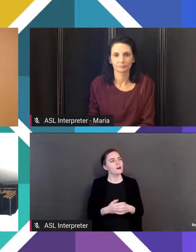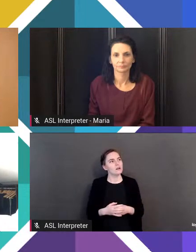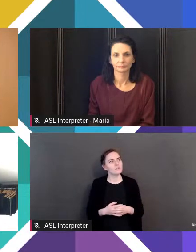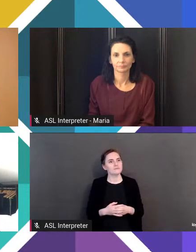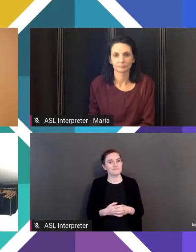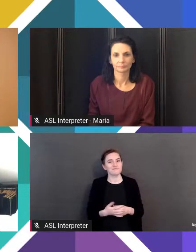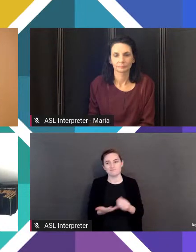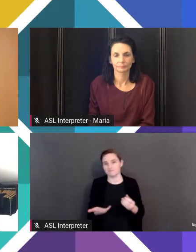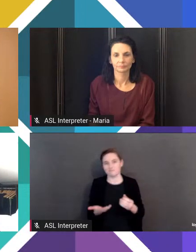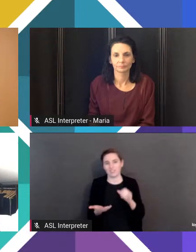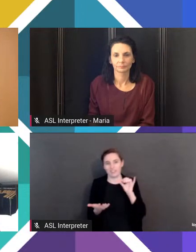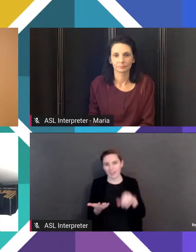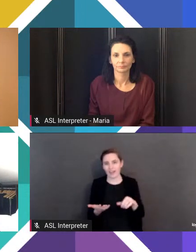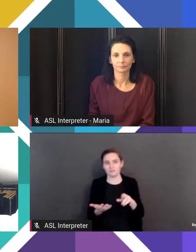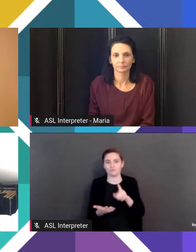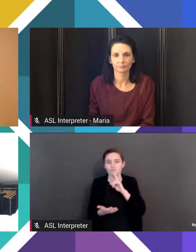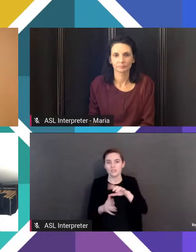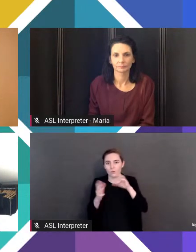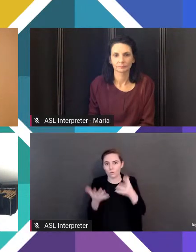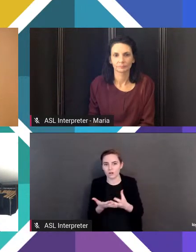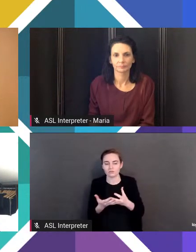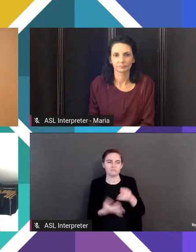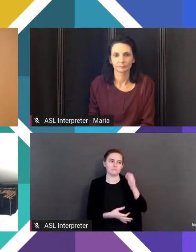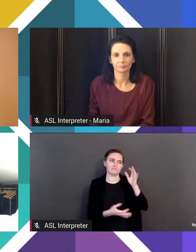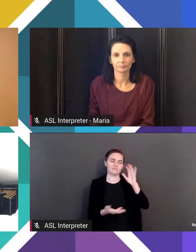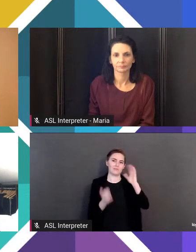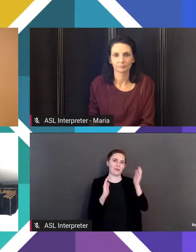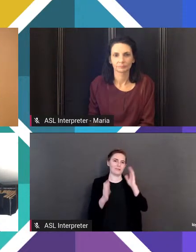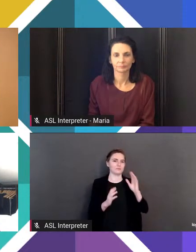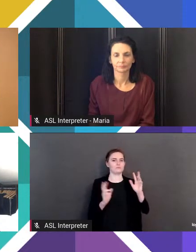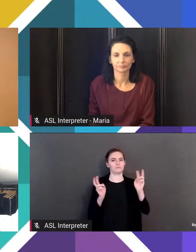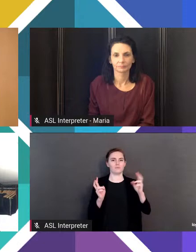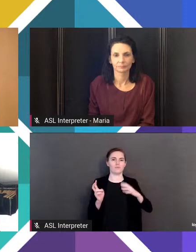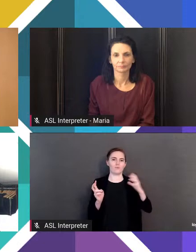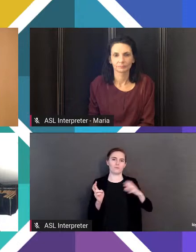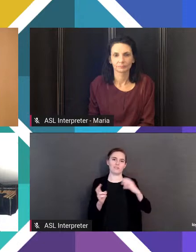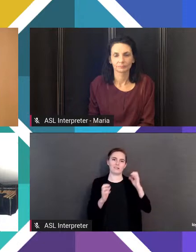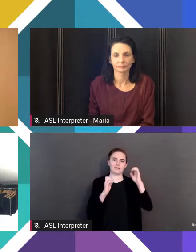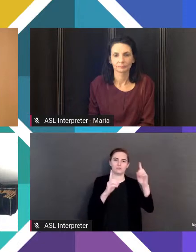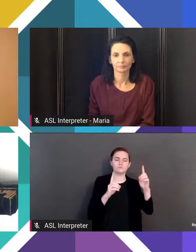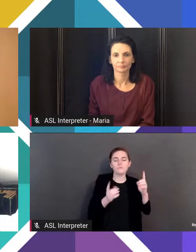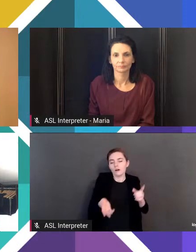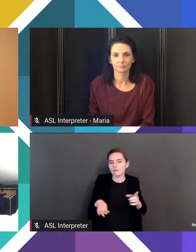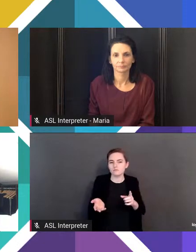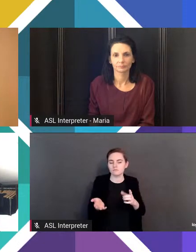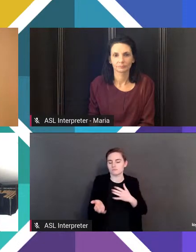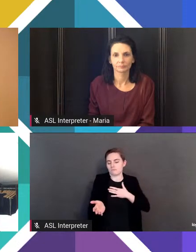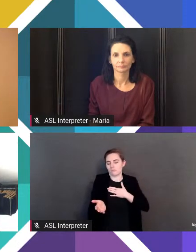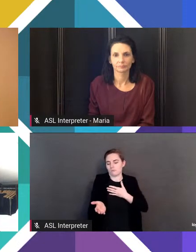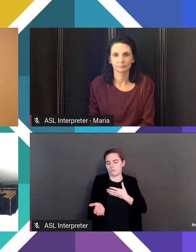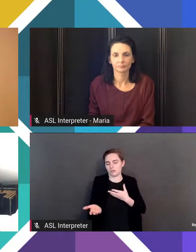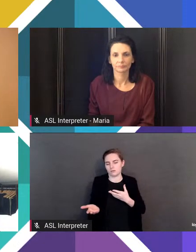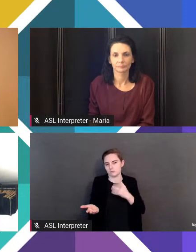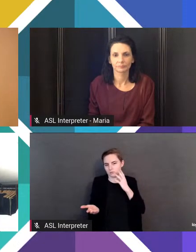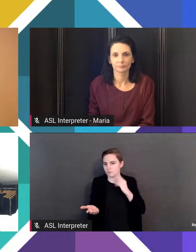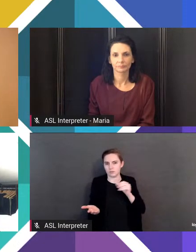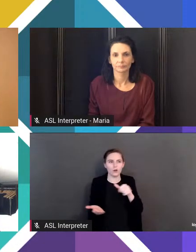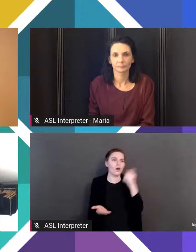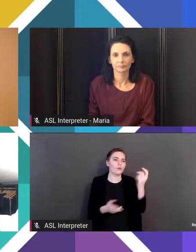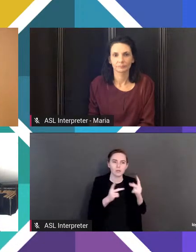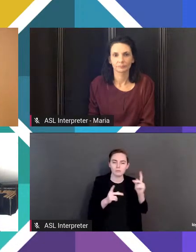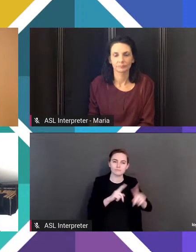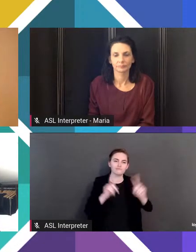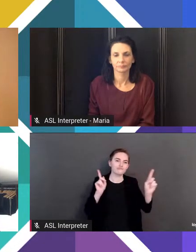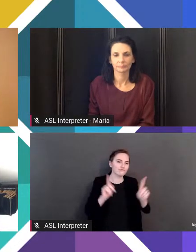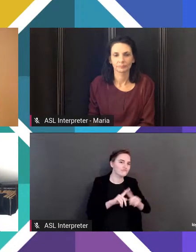formal education. And that's just my experience. I know a lot of people have good experiences with formal education, but like as a queer person, like